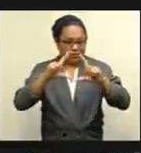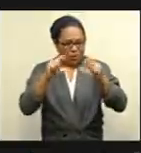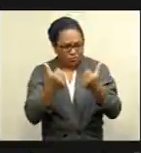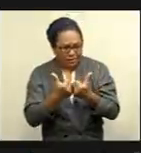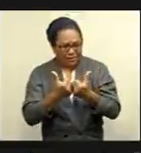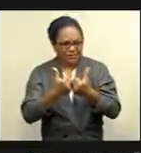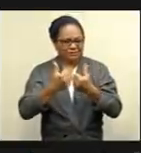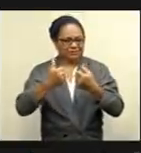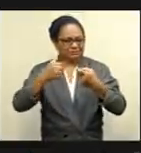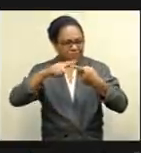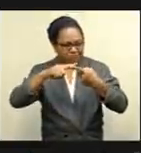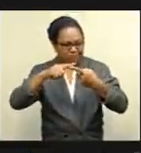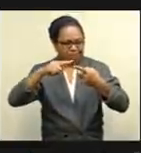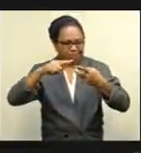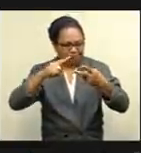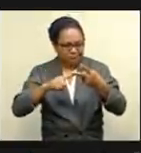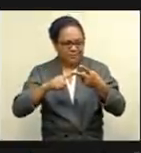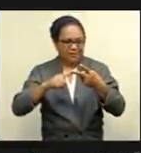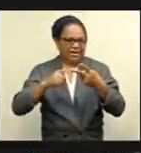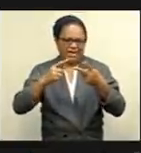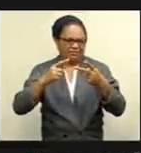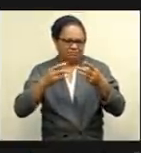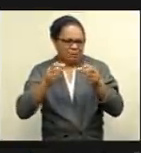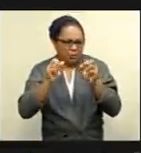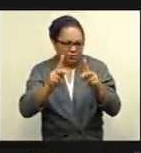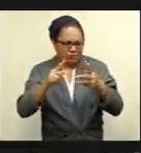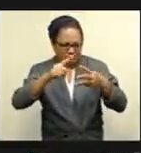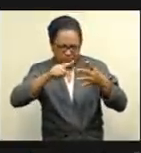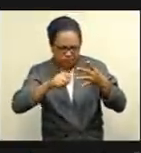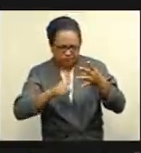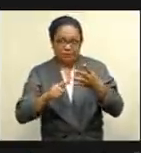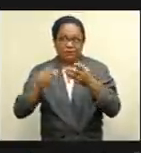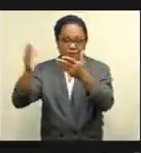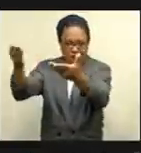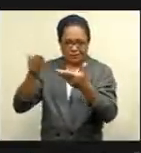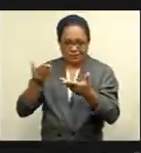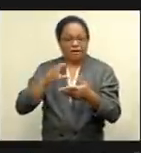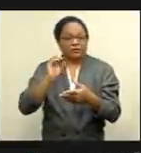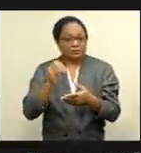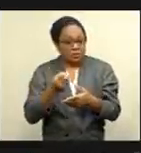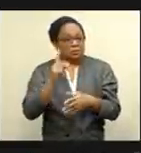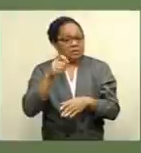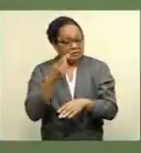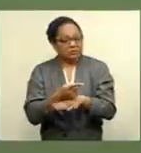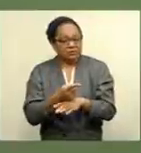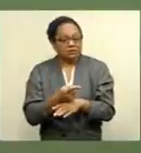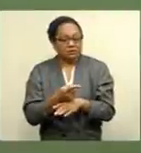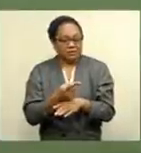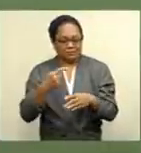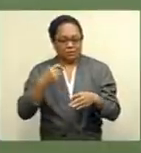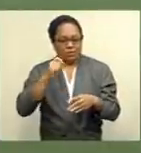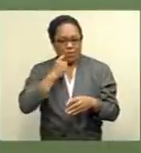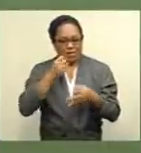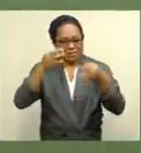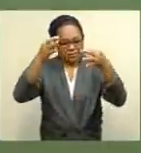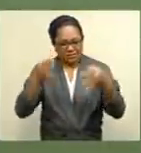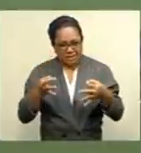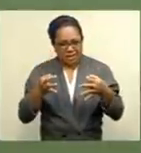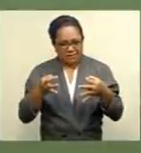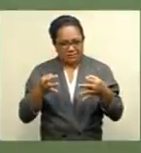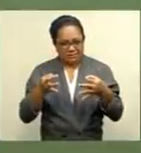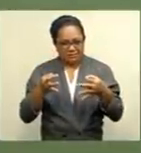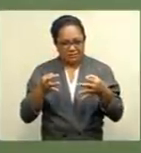and the offers. So I can confirm next week what's the deal and